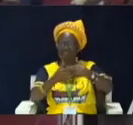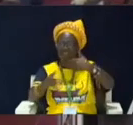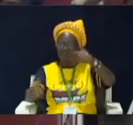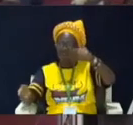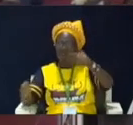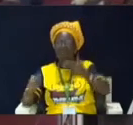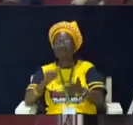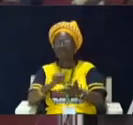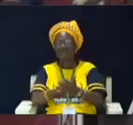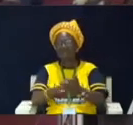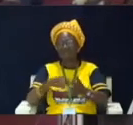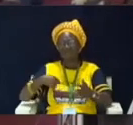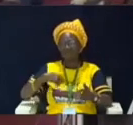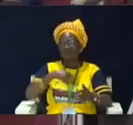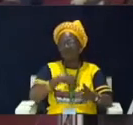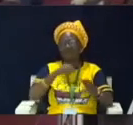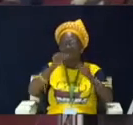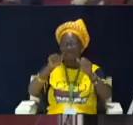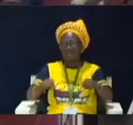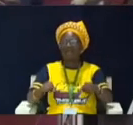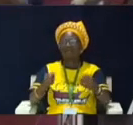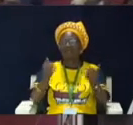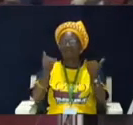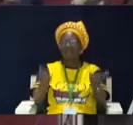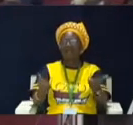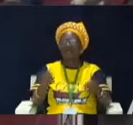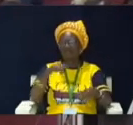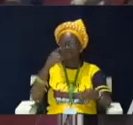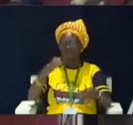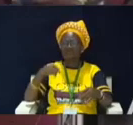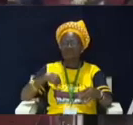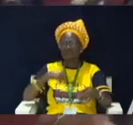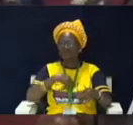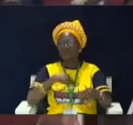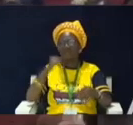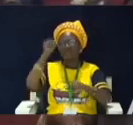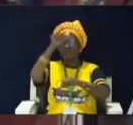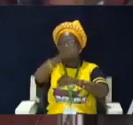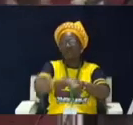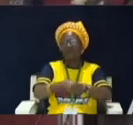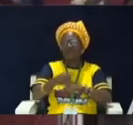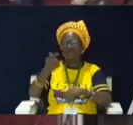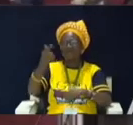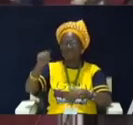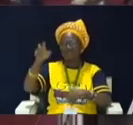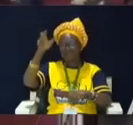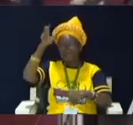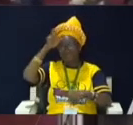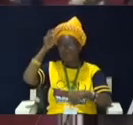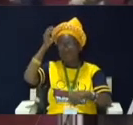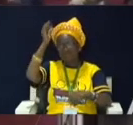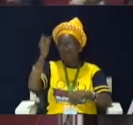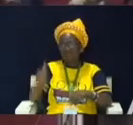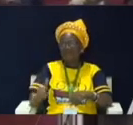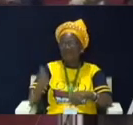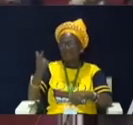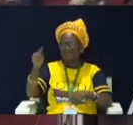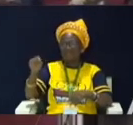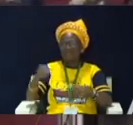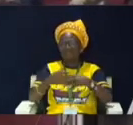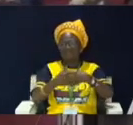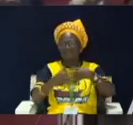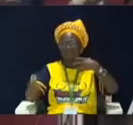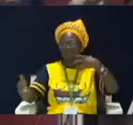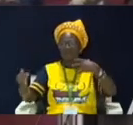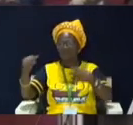say we overcome the devil by the blood of the Lamb.